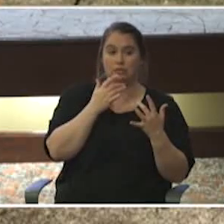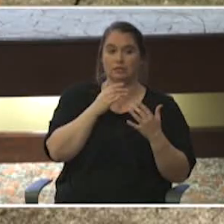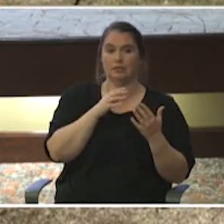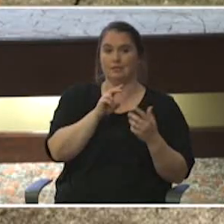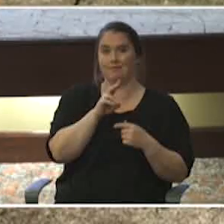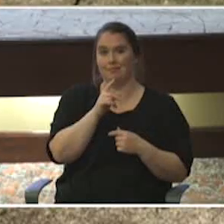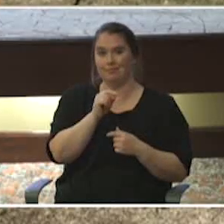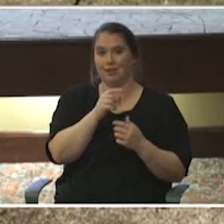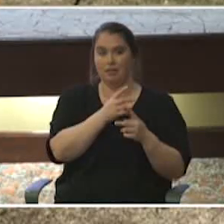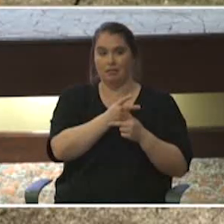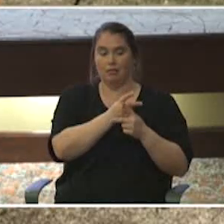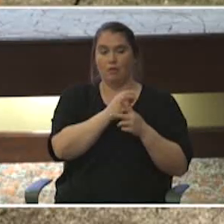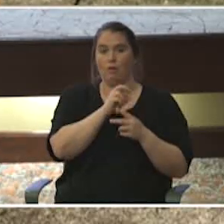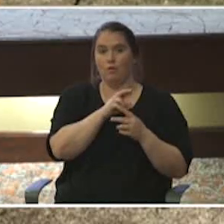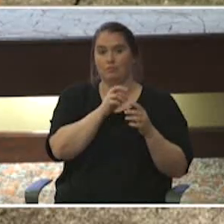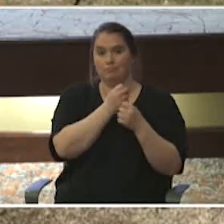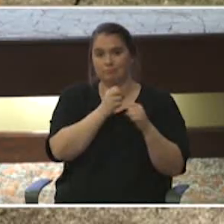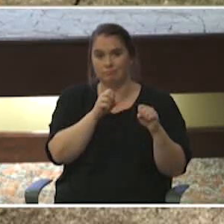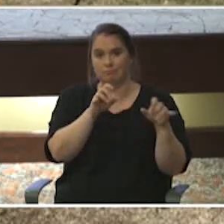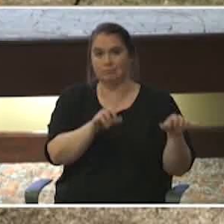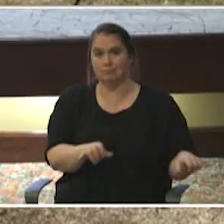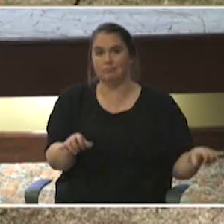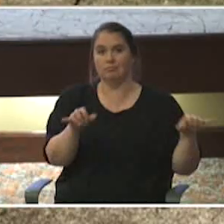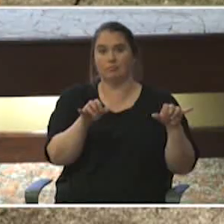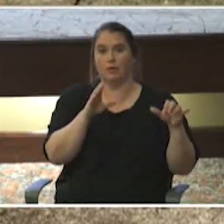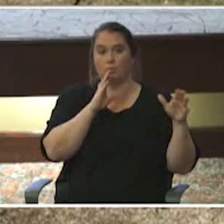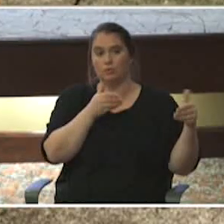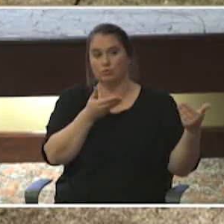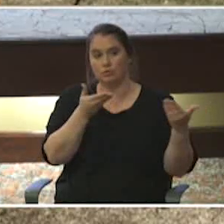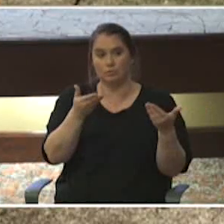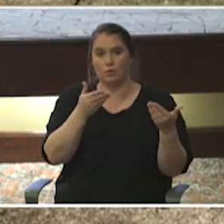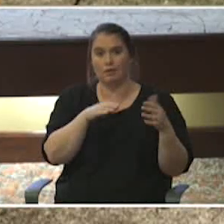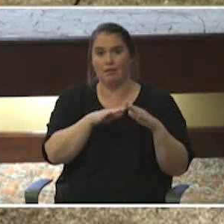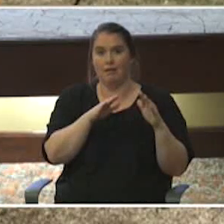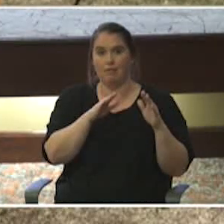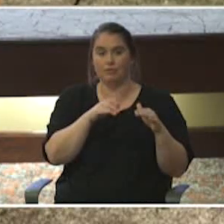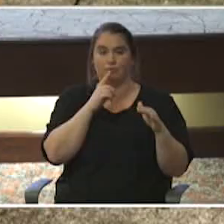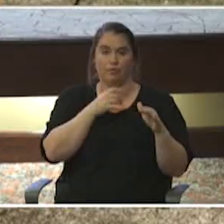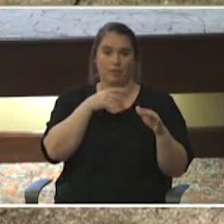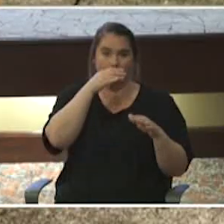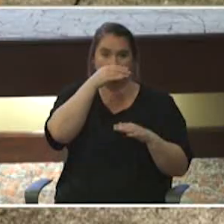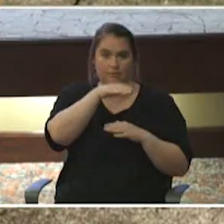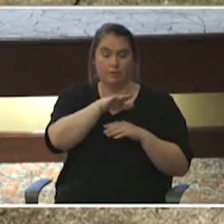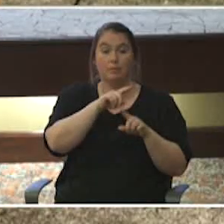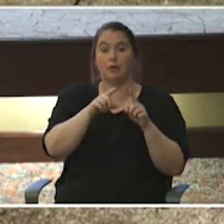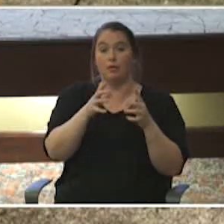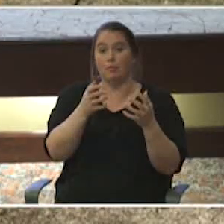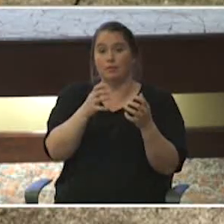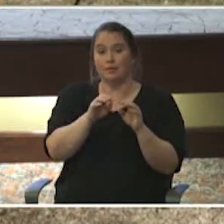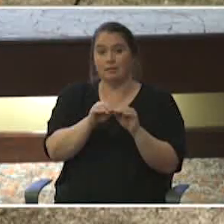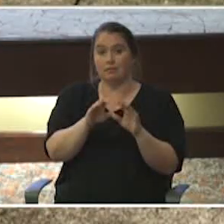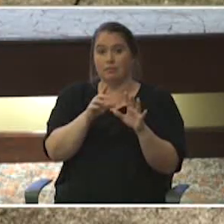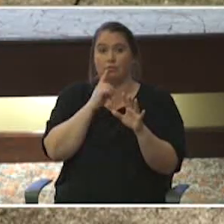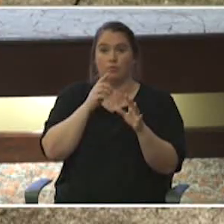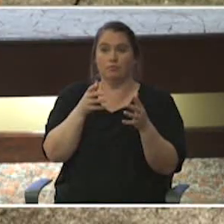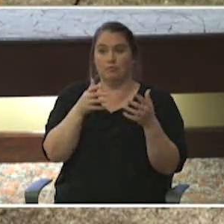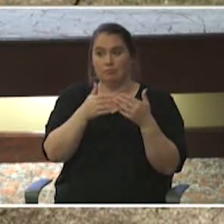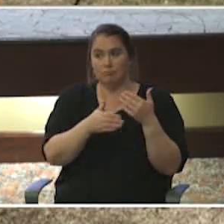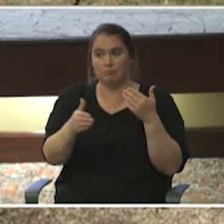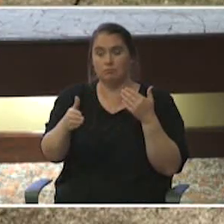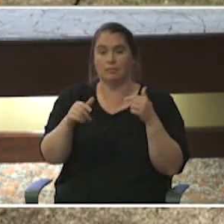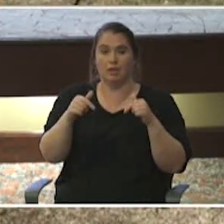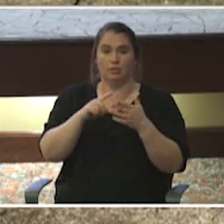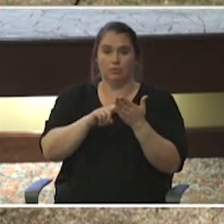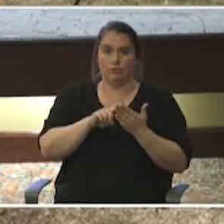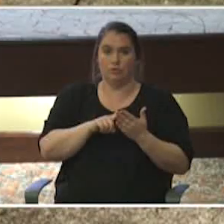animals and some safety standard problems related to transport and housing. But I want to be clear that for the remainder of this discussion and the research